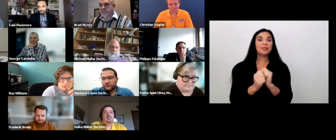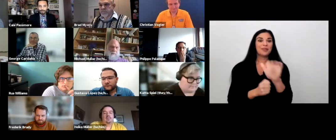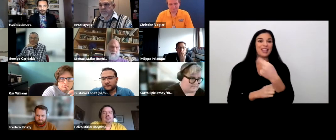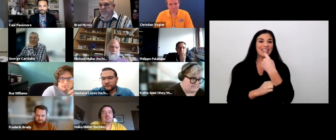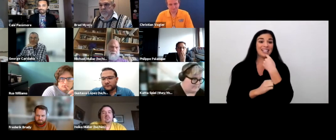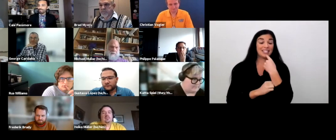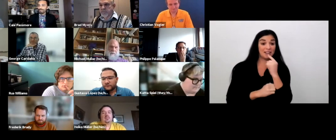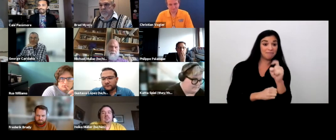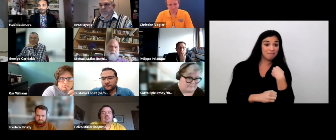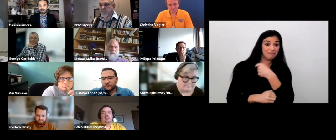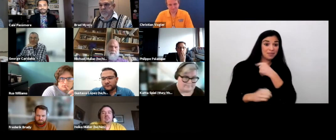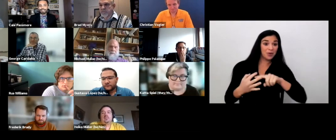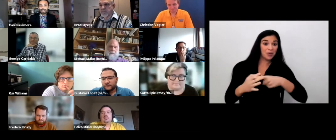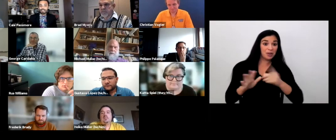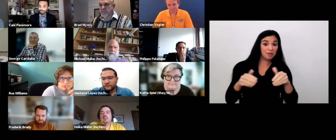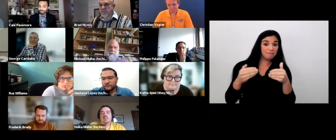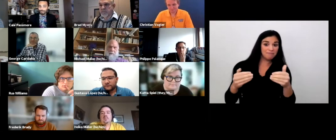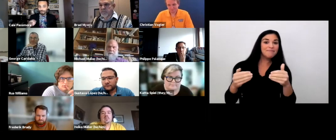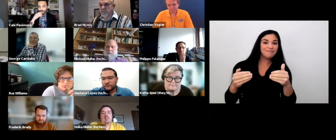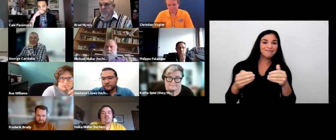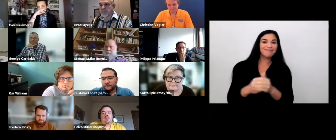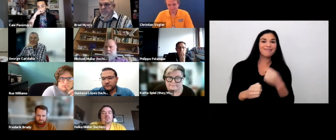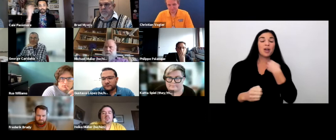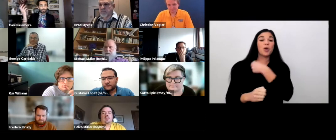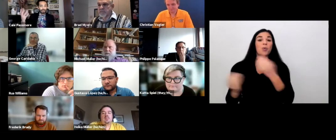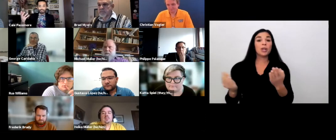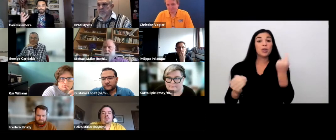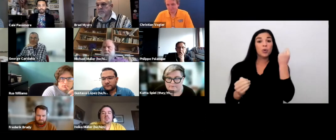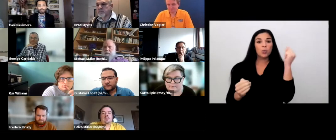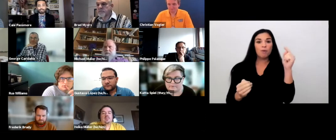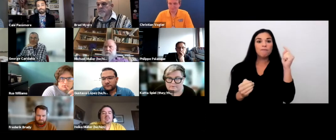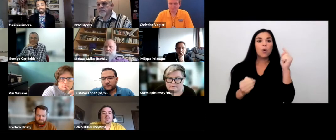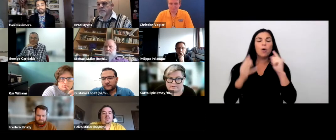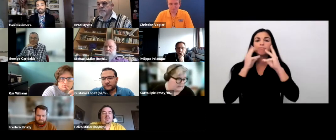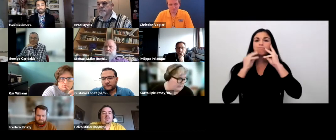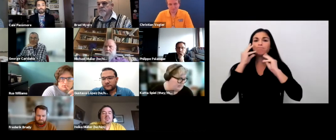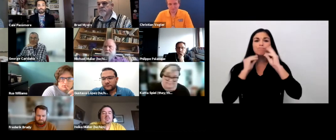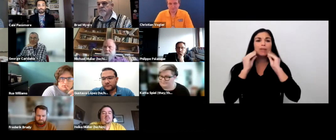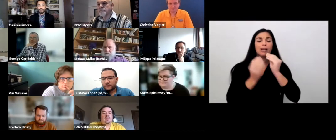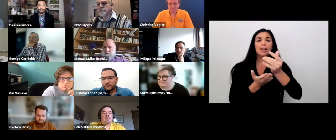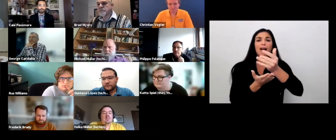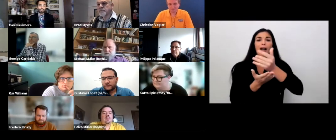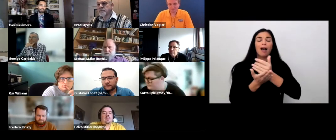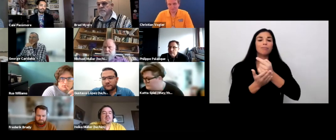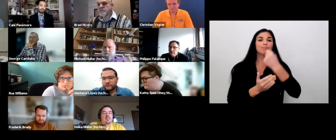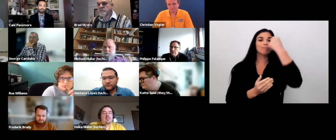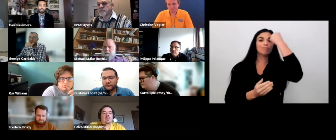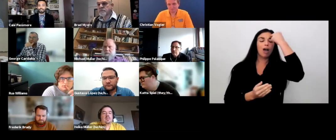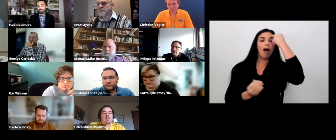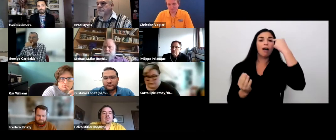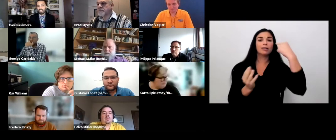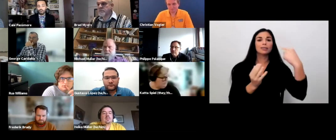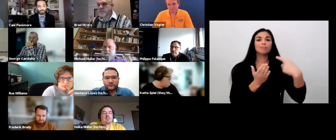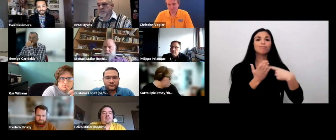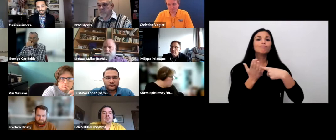begin? We are here to gather experiences, thoughts, and potential solutions for hybrid